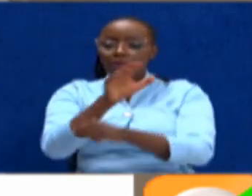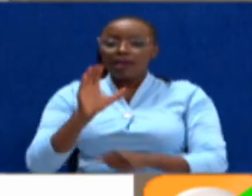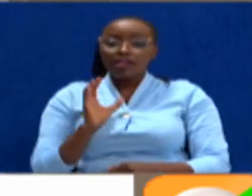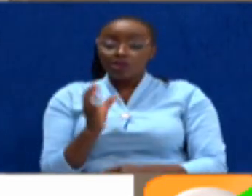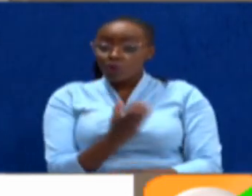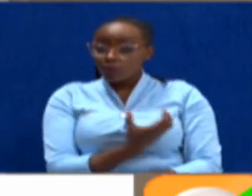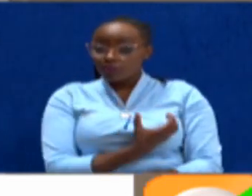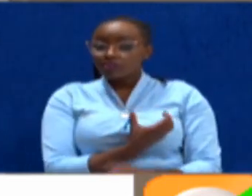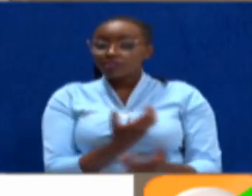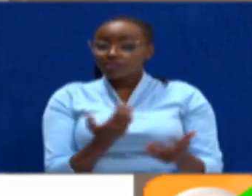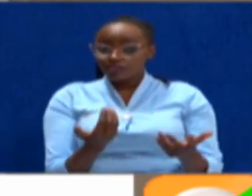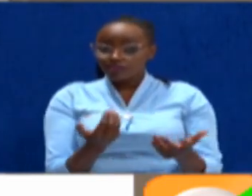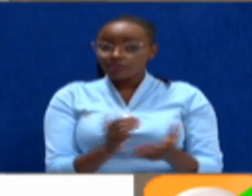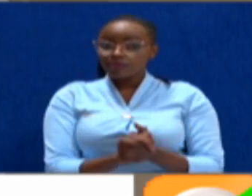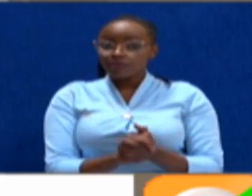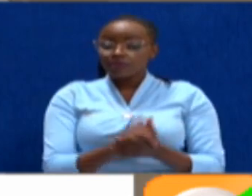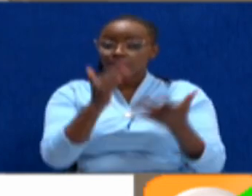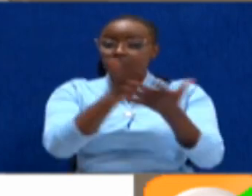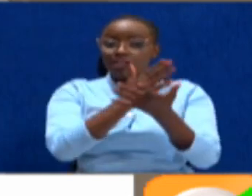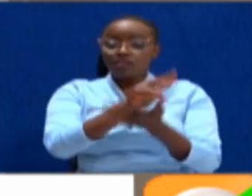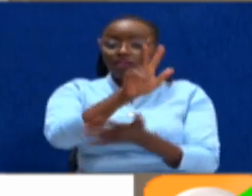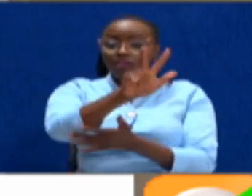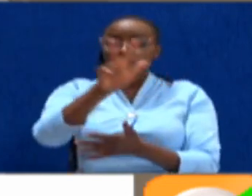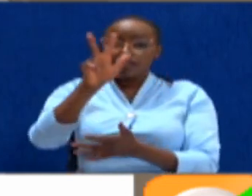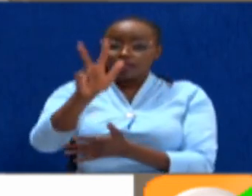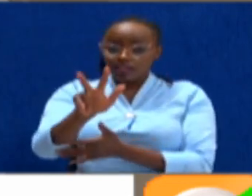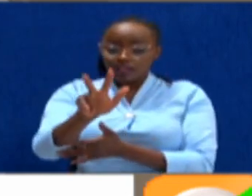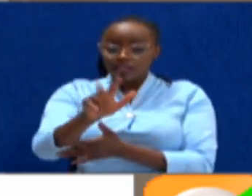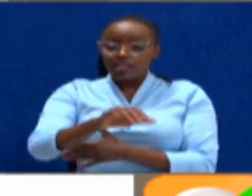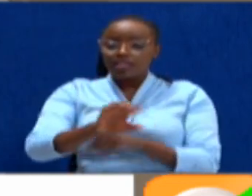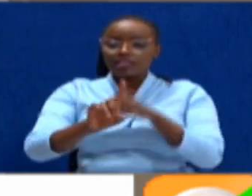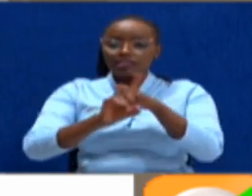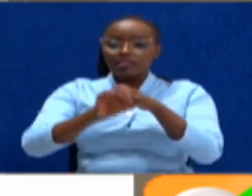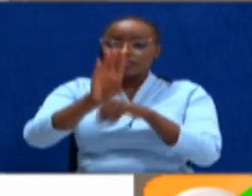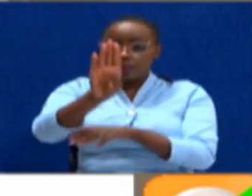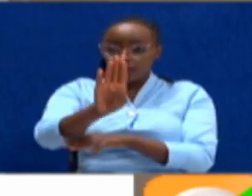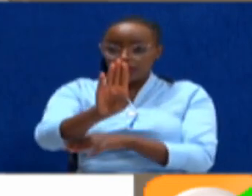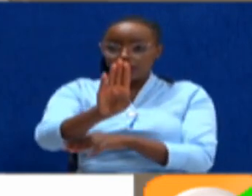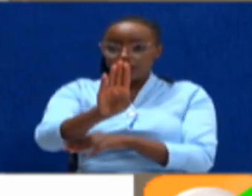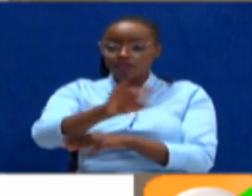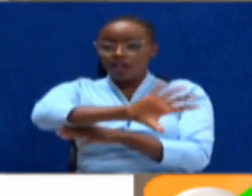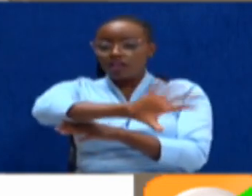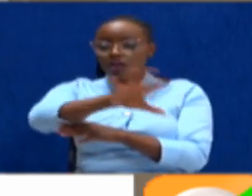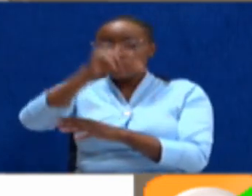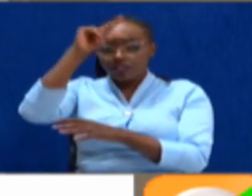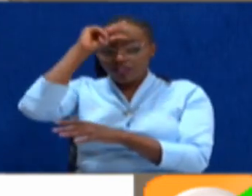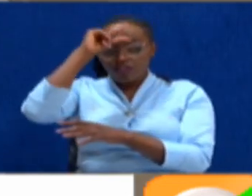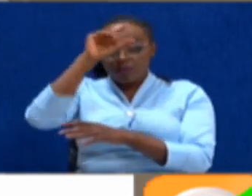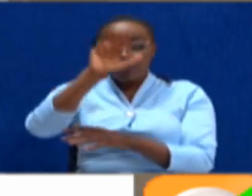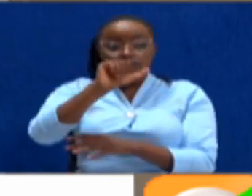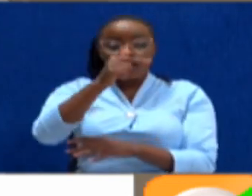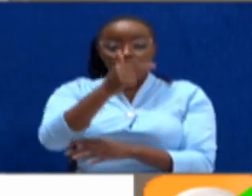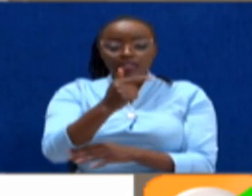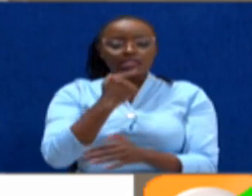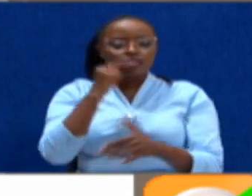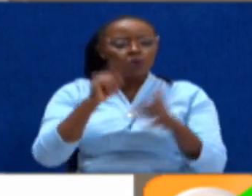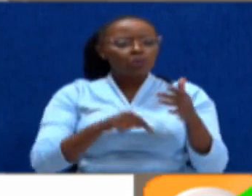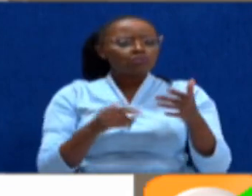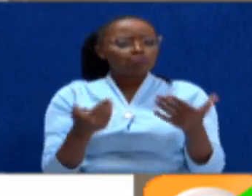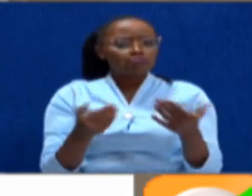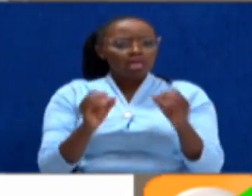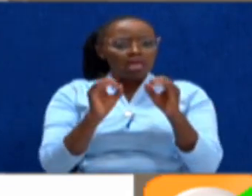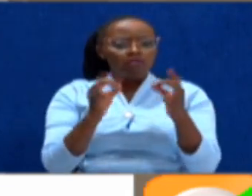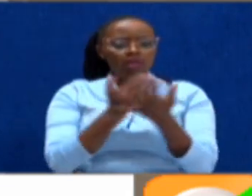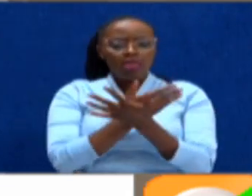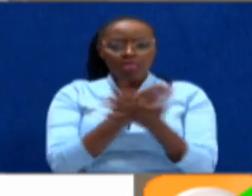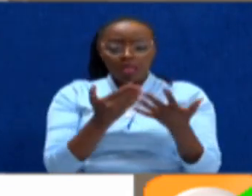committee. And Section 33(6)(b) of the County Governments Act says, if